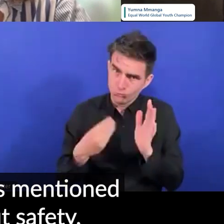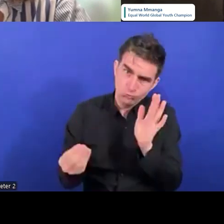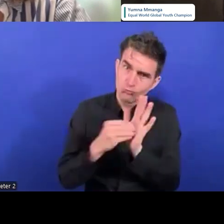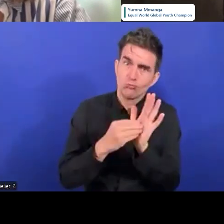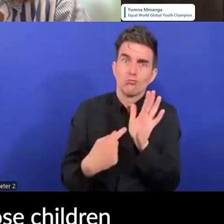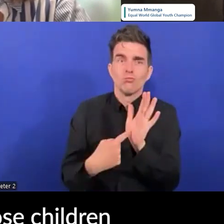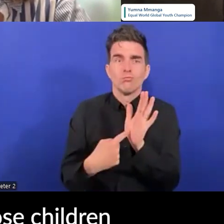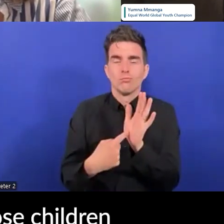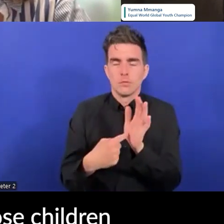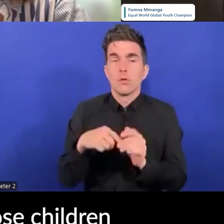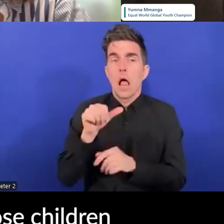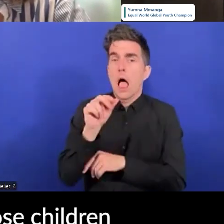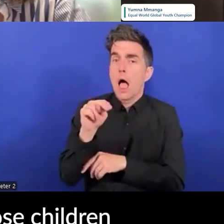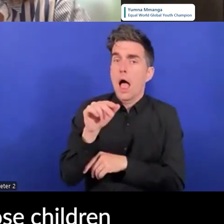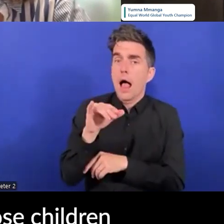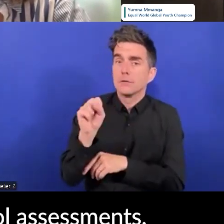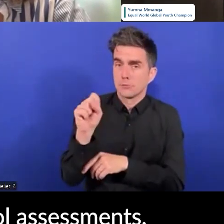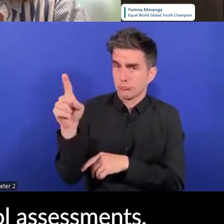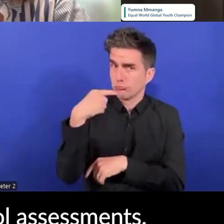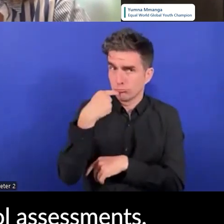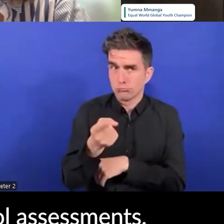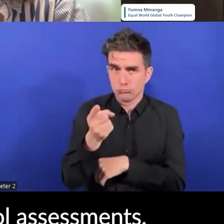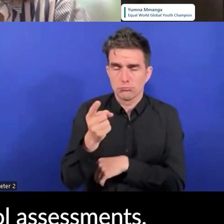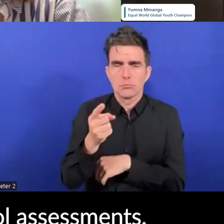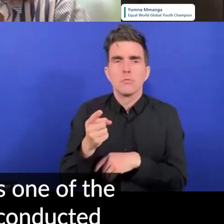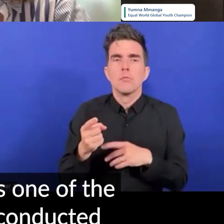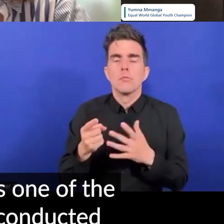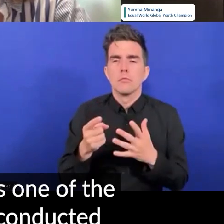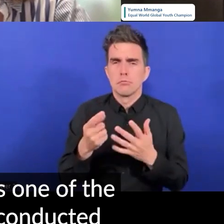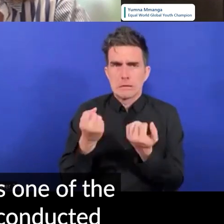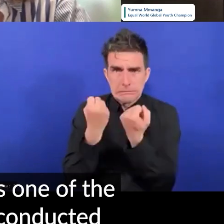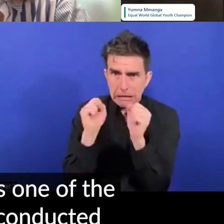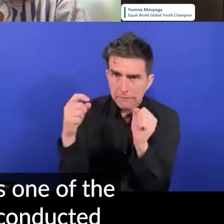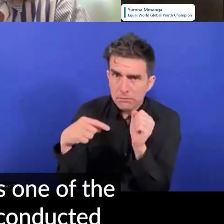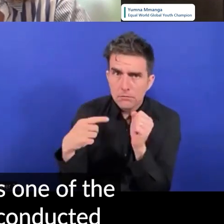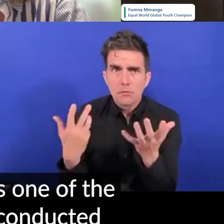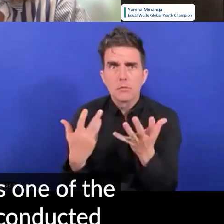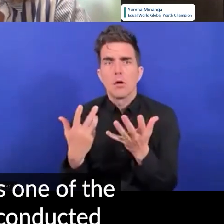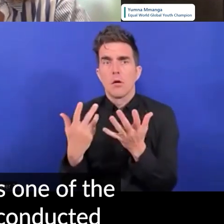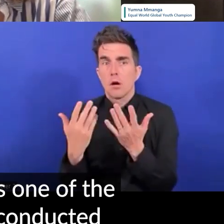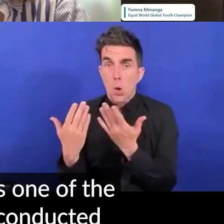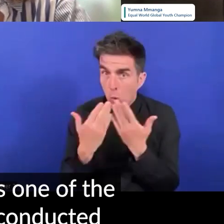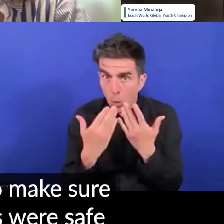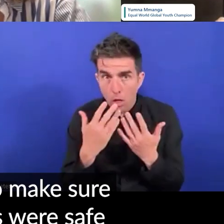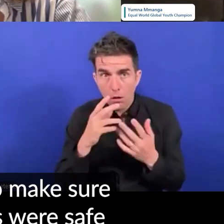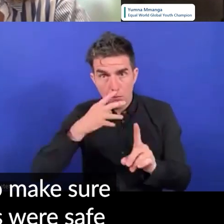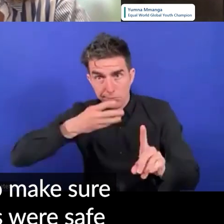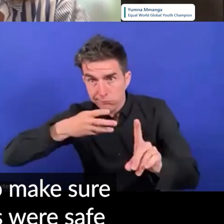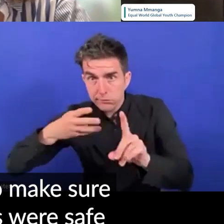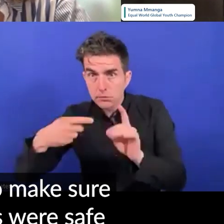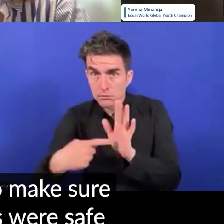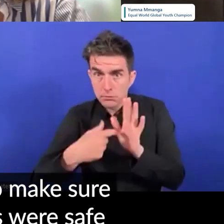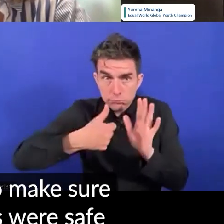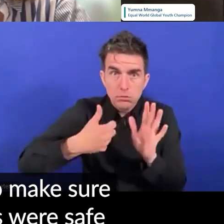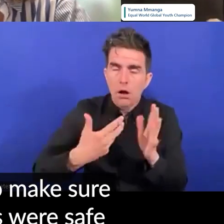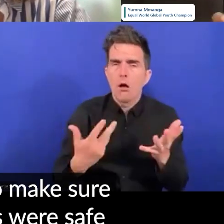safety, the safety of these children and doing the school assessments, because that was one of the things we also conducted in the schools to make